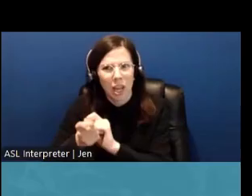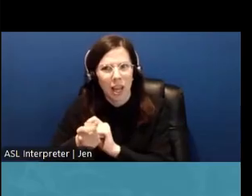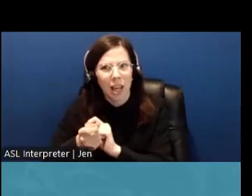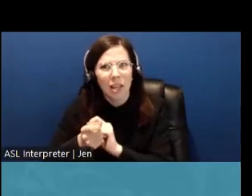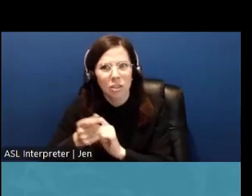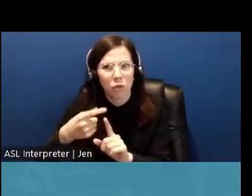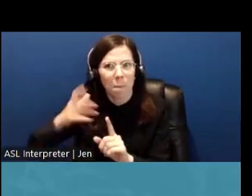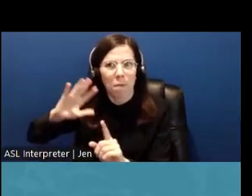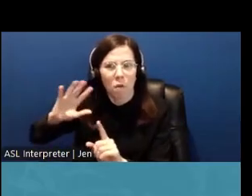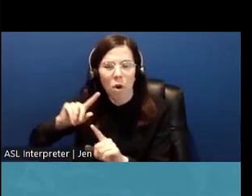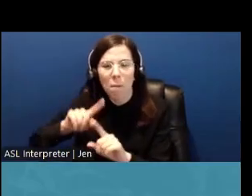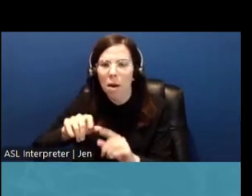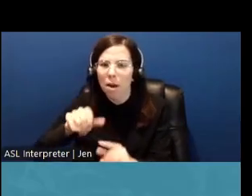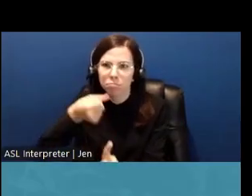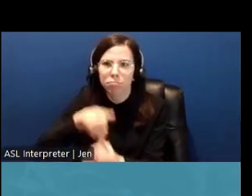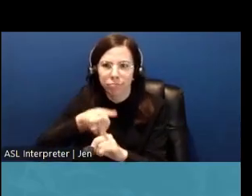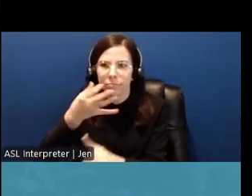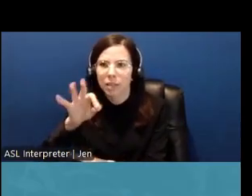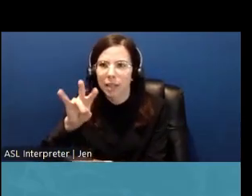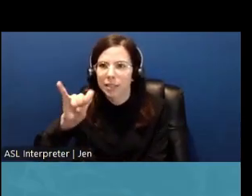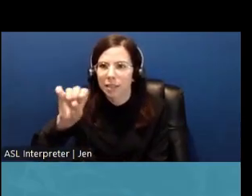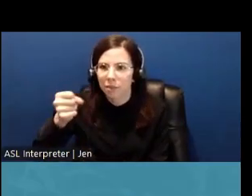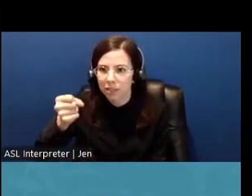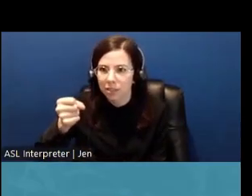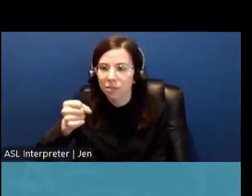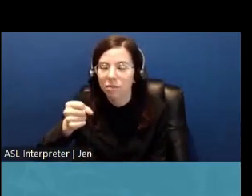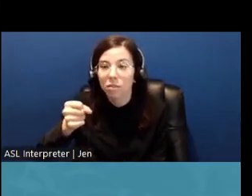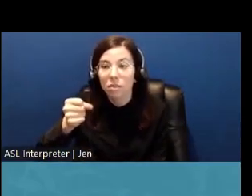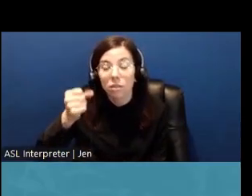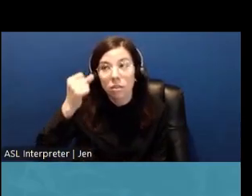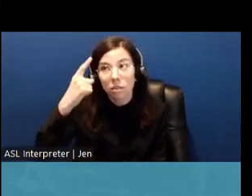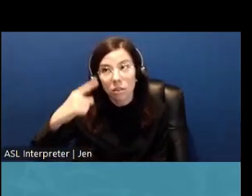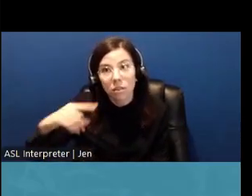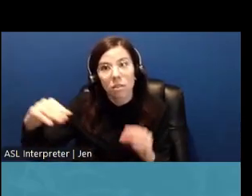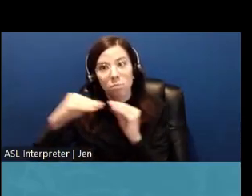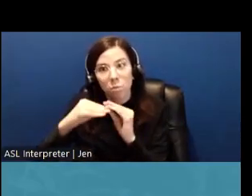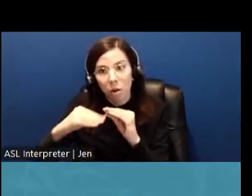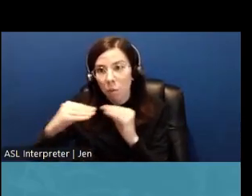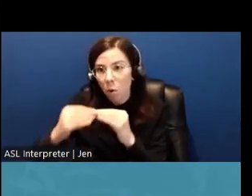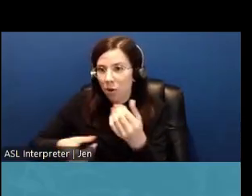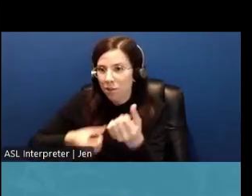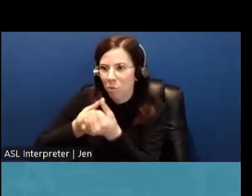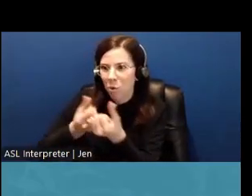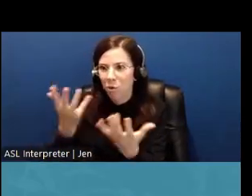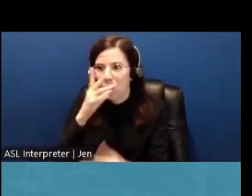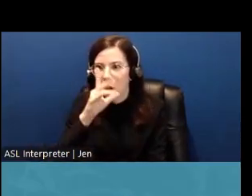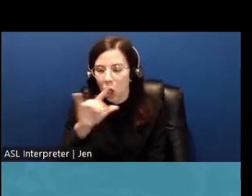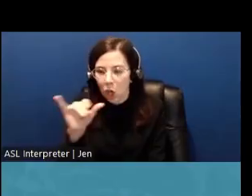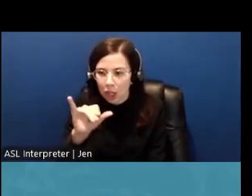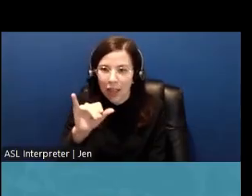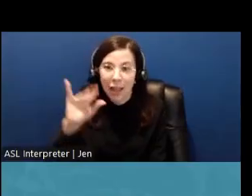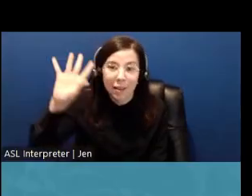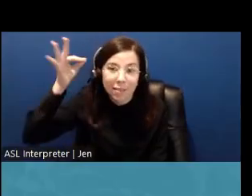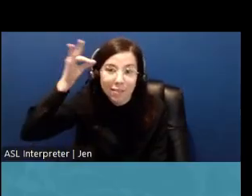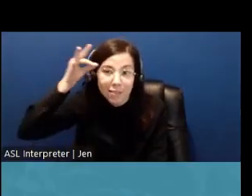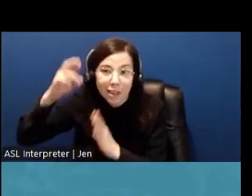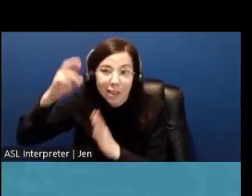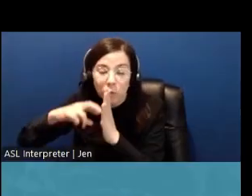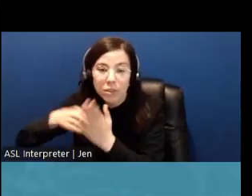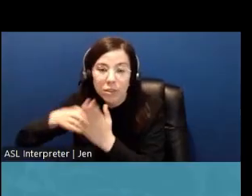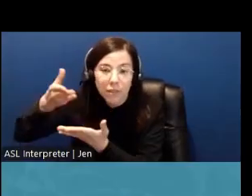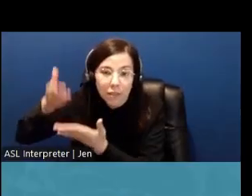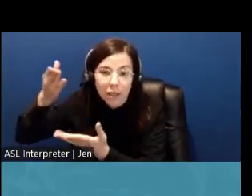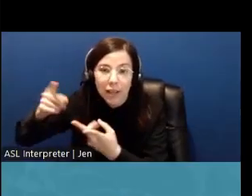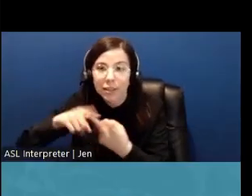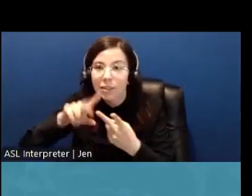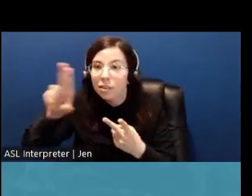but that's where we were in the 1970s. And there's lots of support for what that looked like, from the federal rules of evidence to